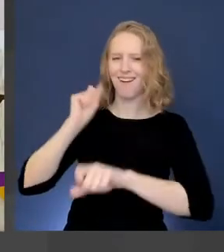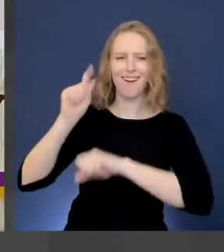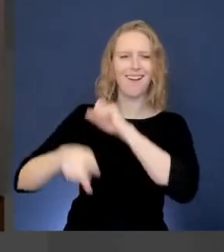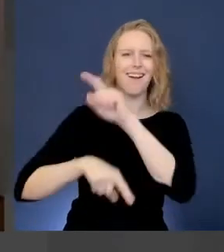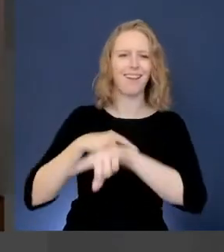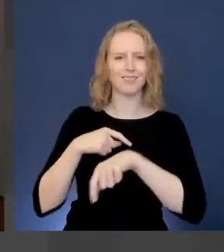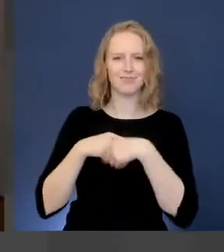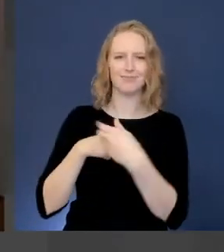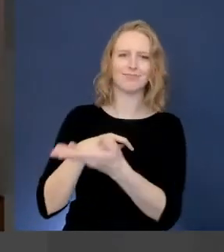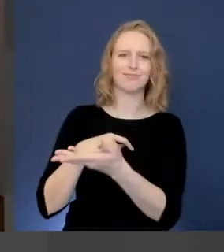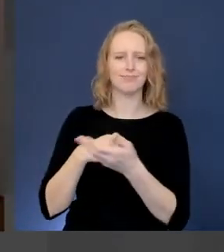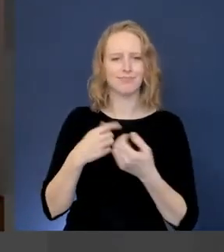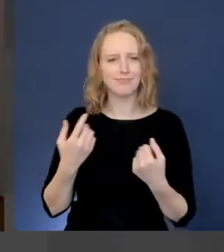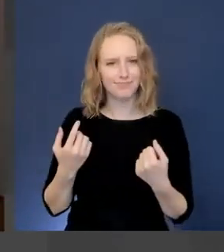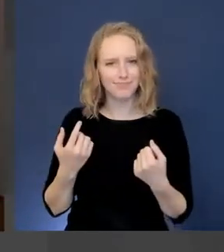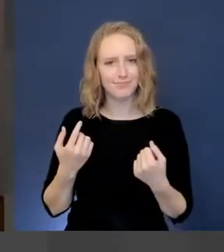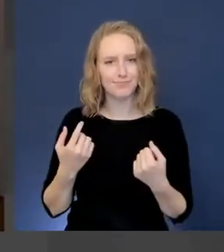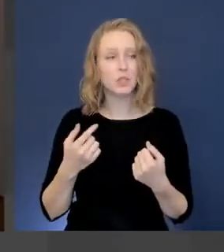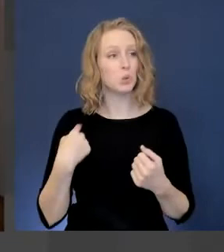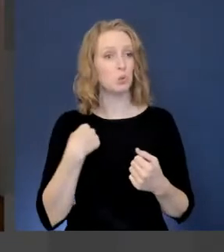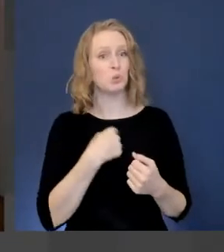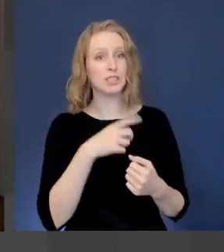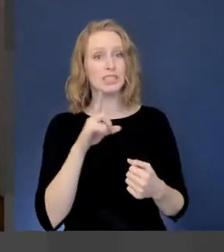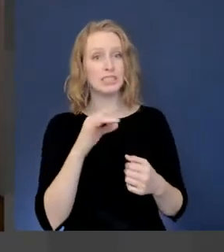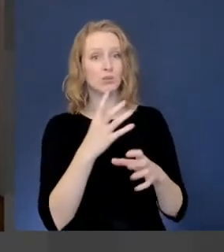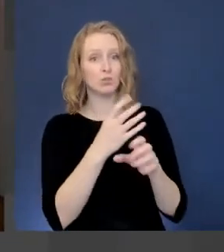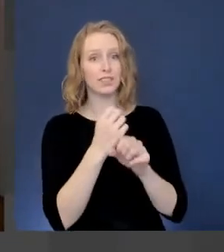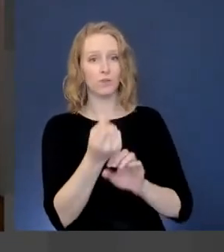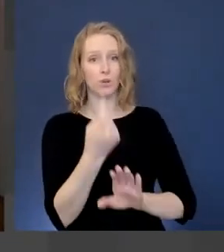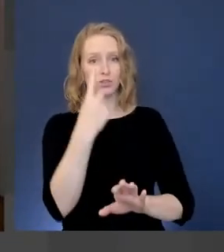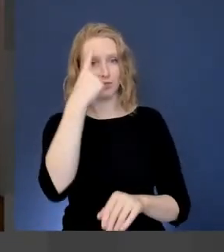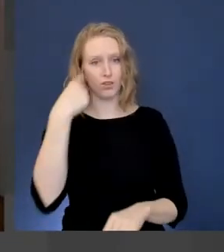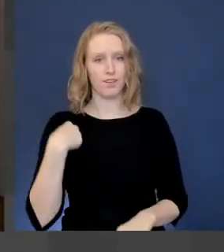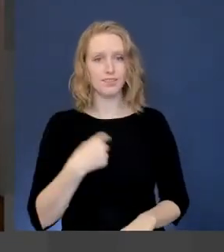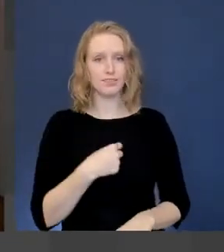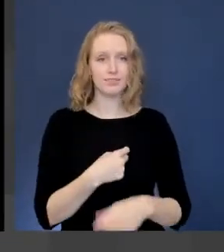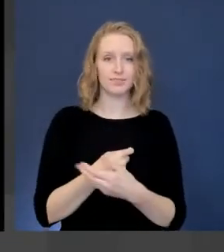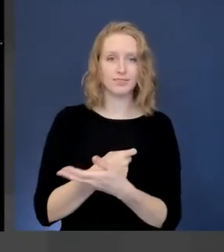Mojang. We've actually received a question for us just now.